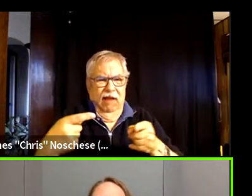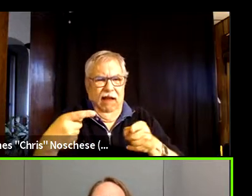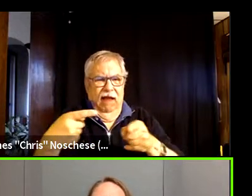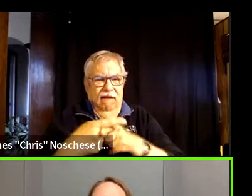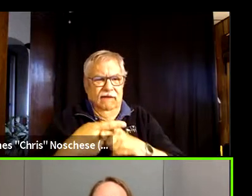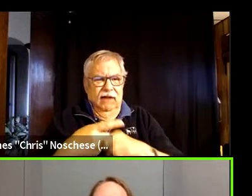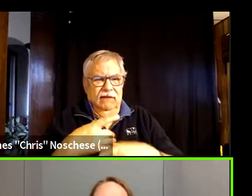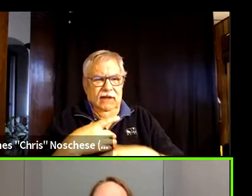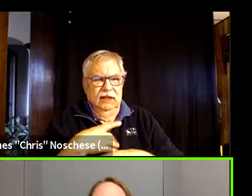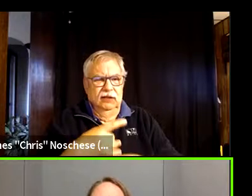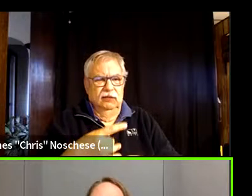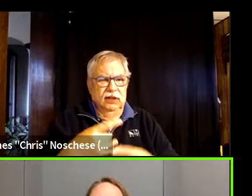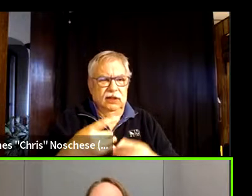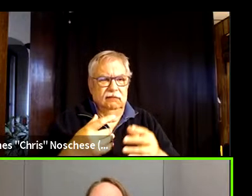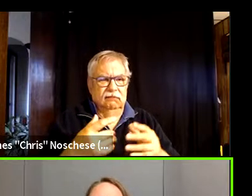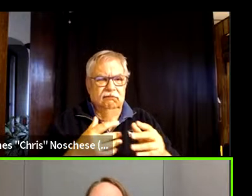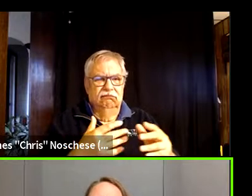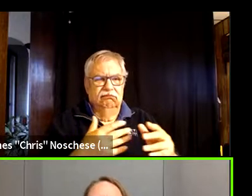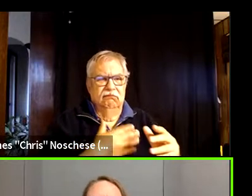how